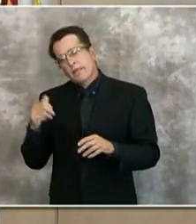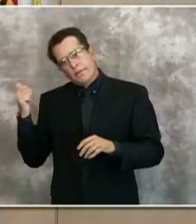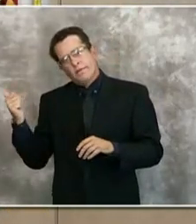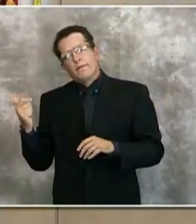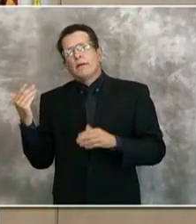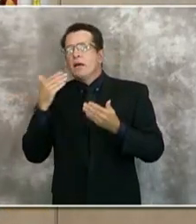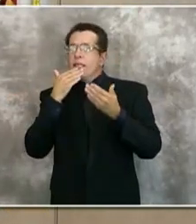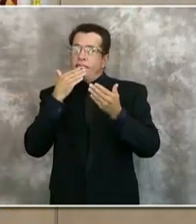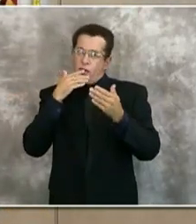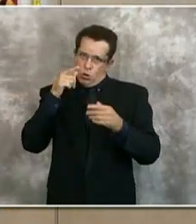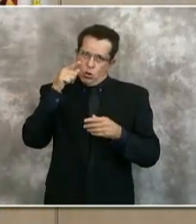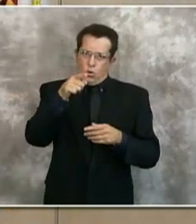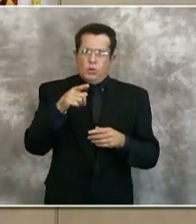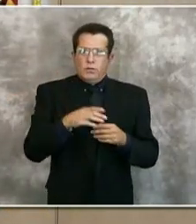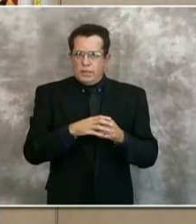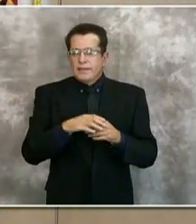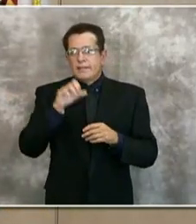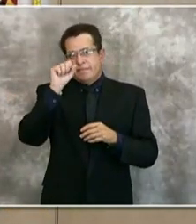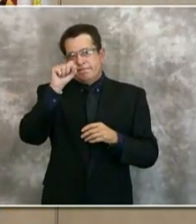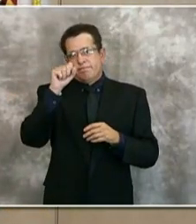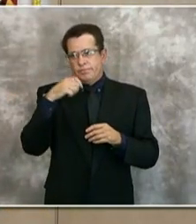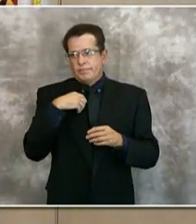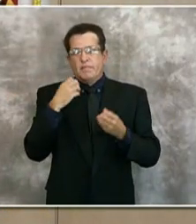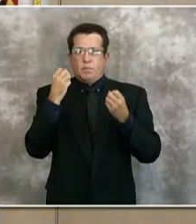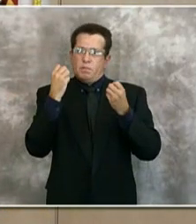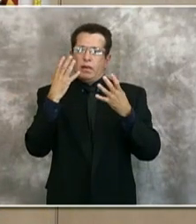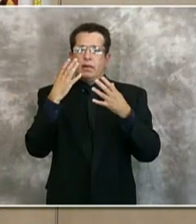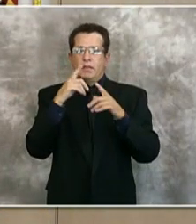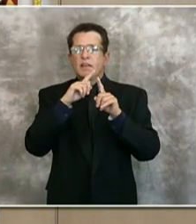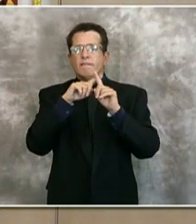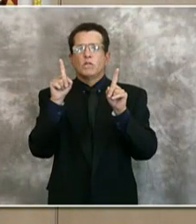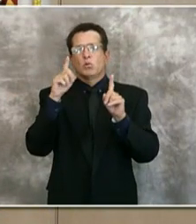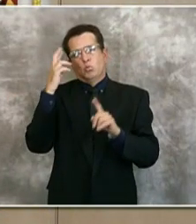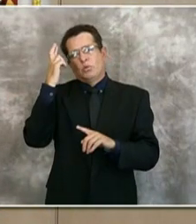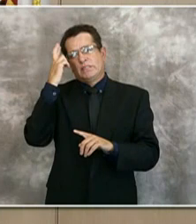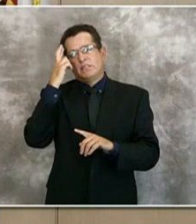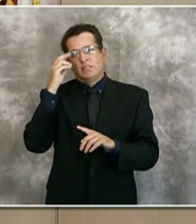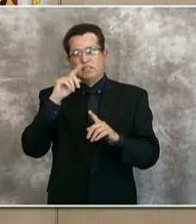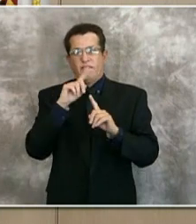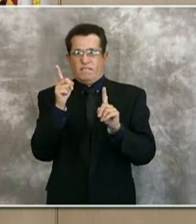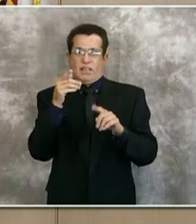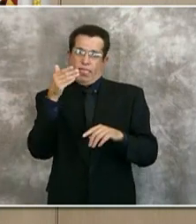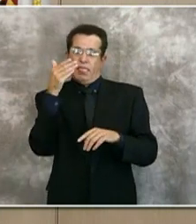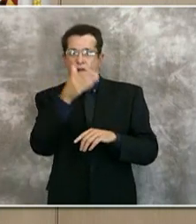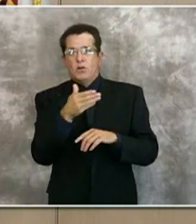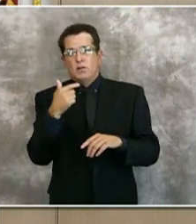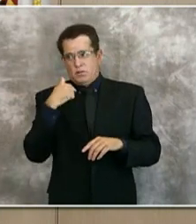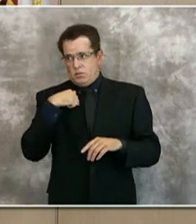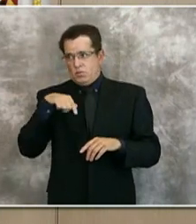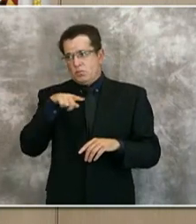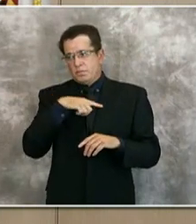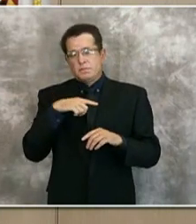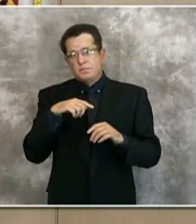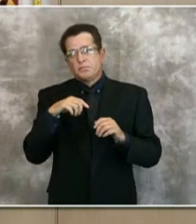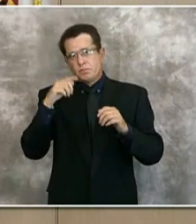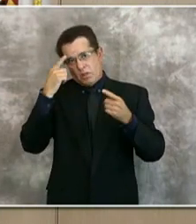Thank you, Chairman Cox. I think there are several points to make here. First of all, I think we all can agree